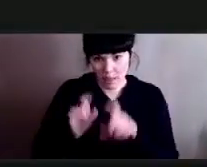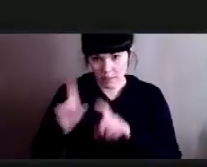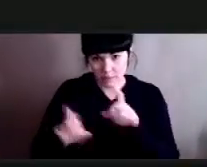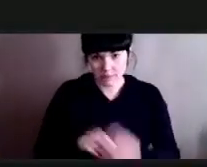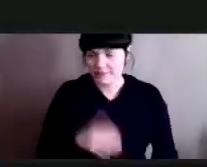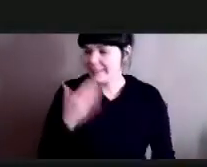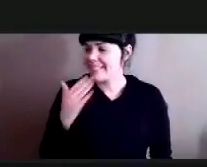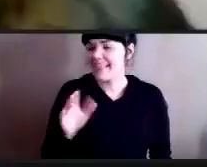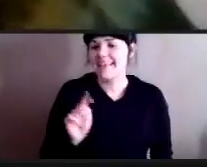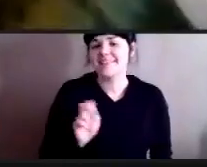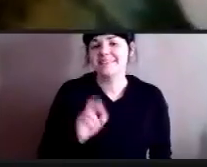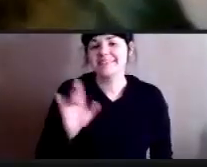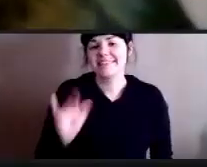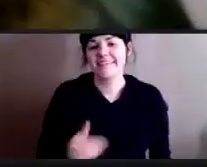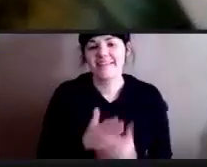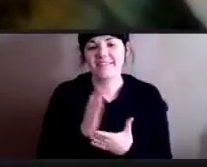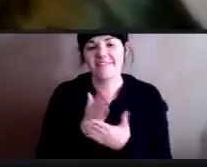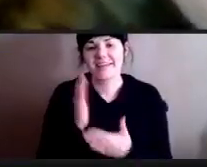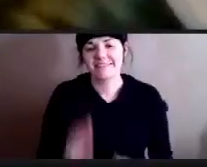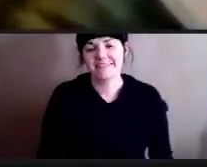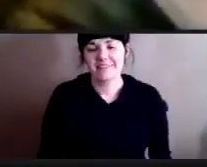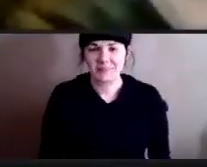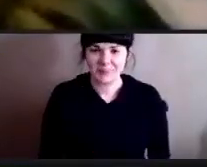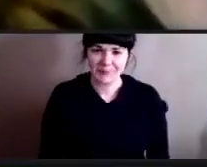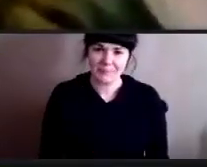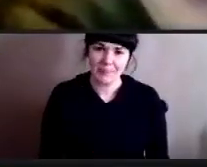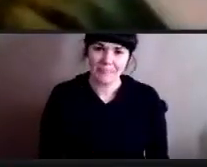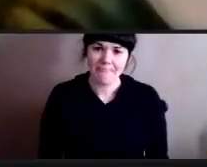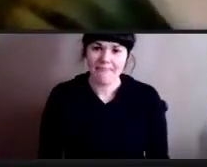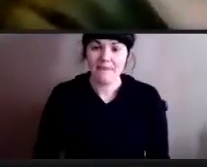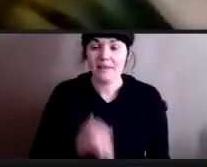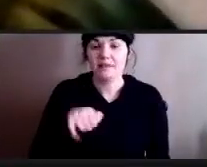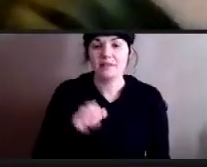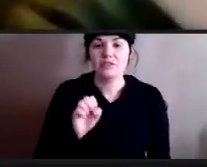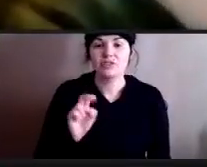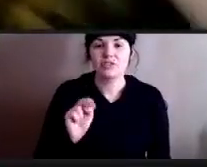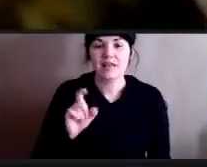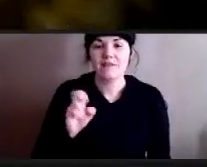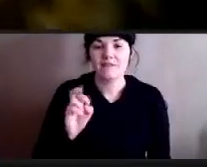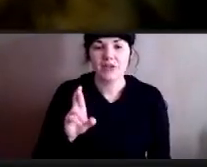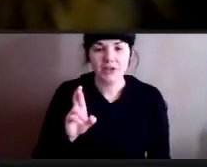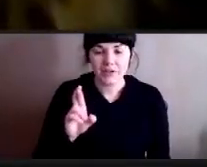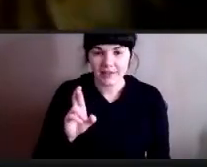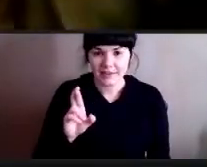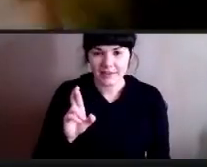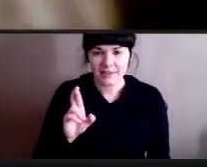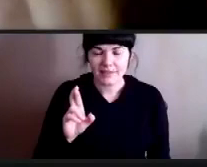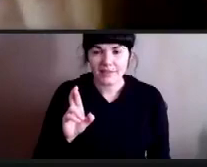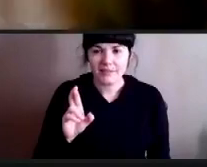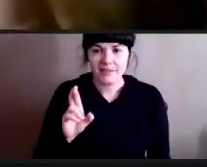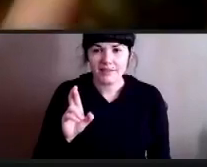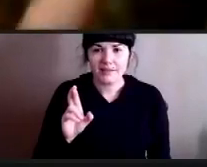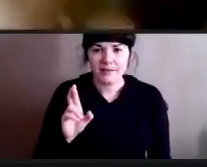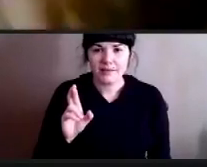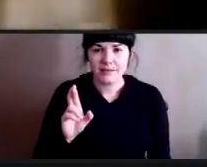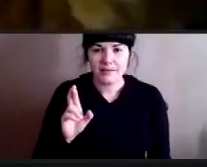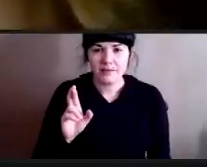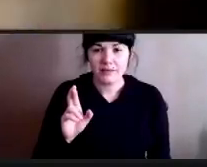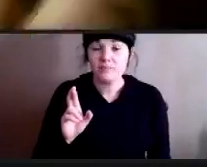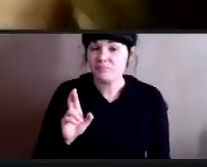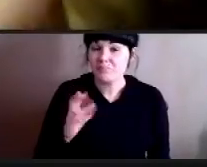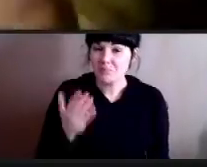Terry. All right. So, Jennifer, why don't we start with you, and